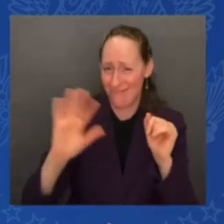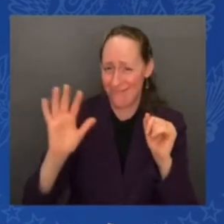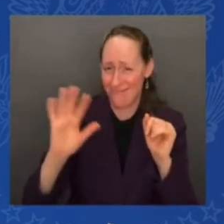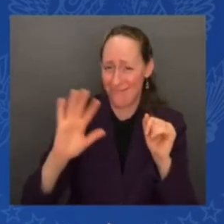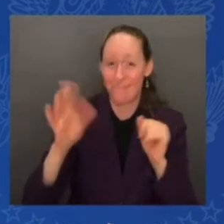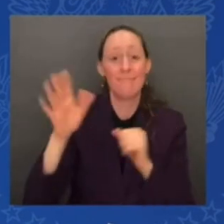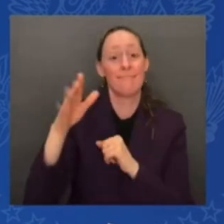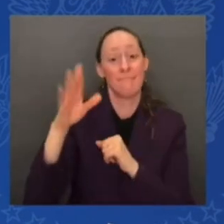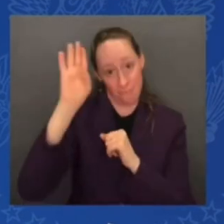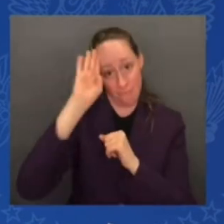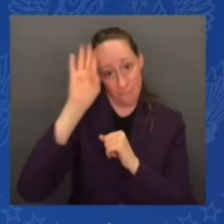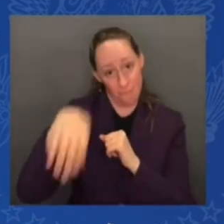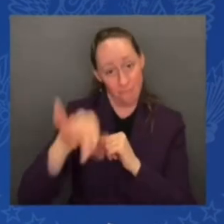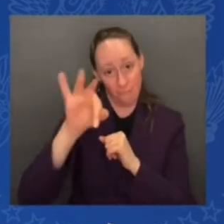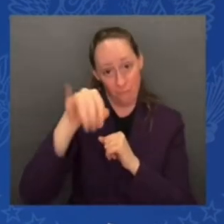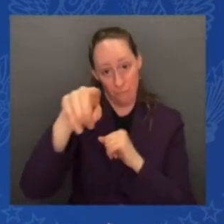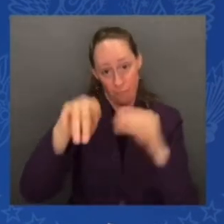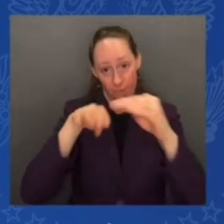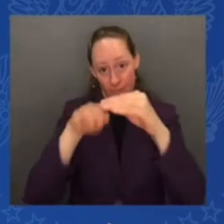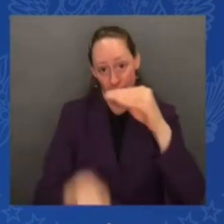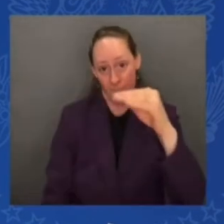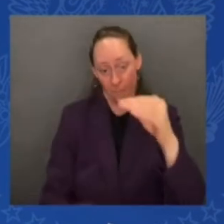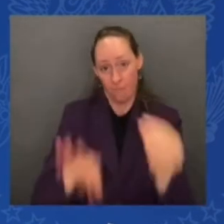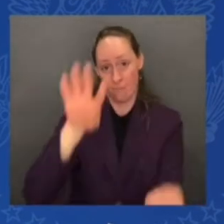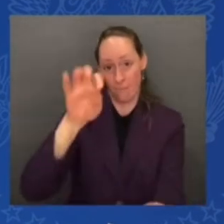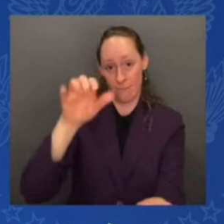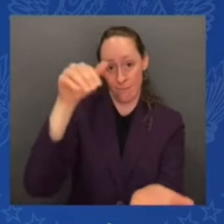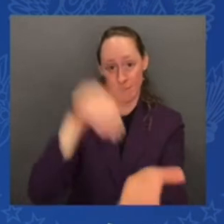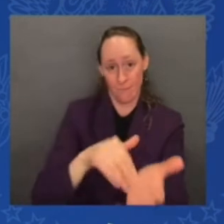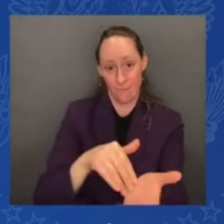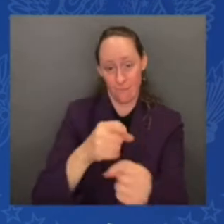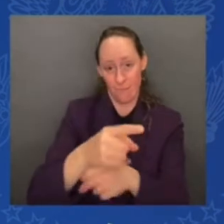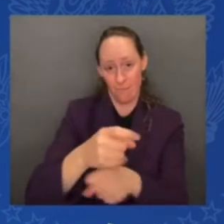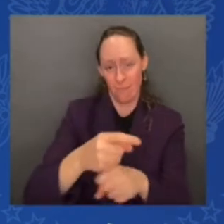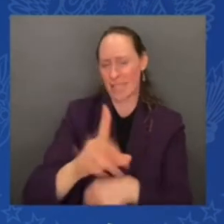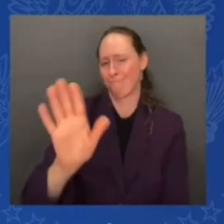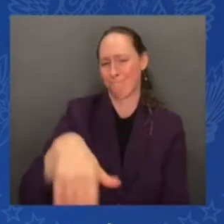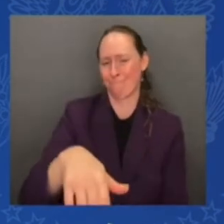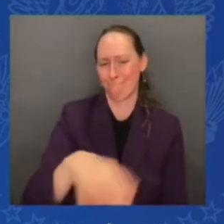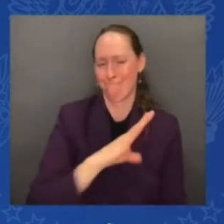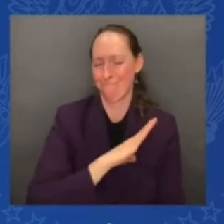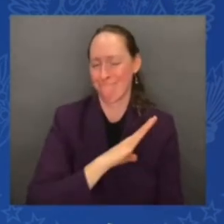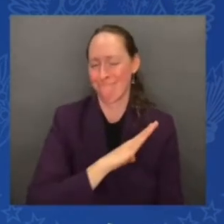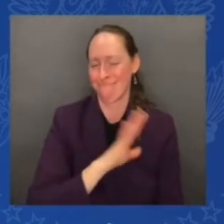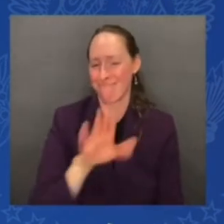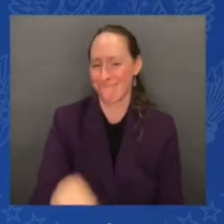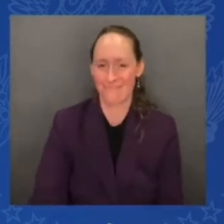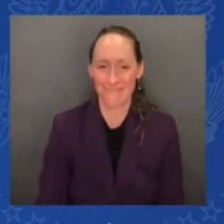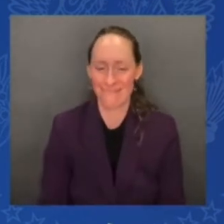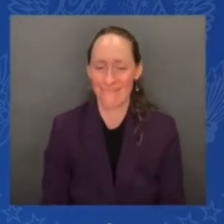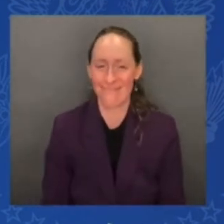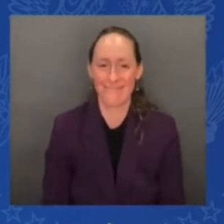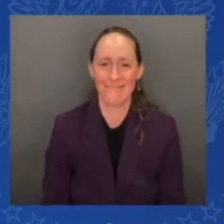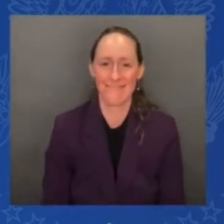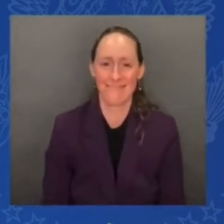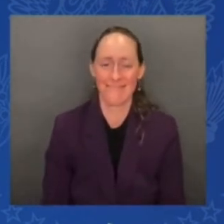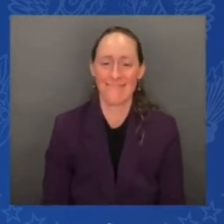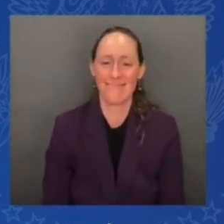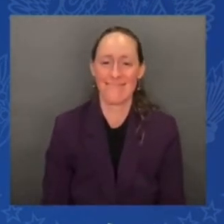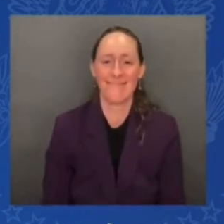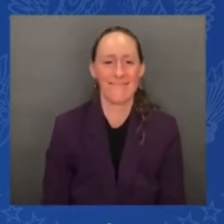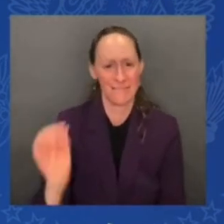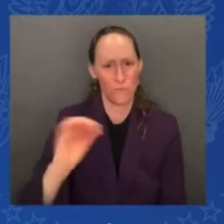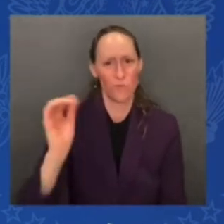what? I did all this without raising anybody's taxes in the middle class. And one other little thing. During